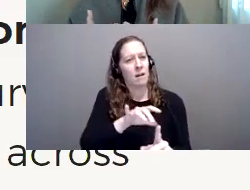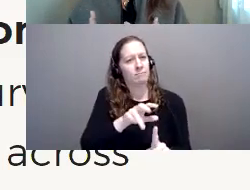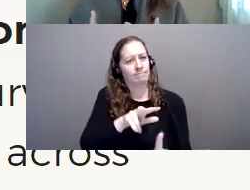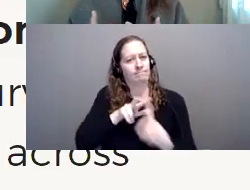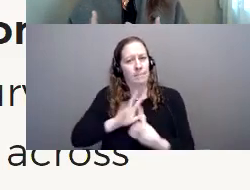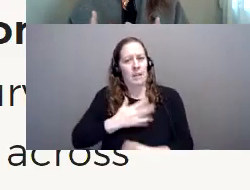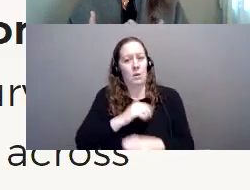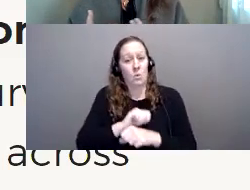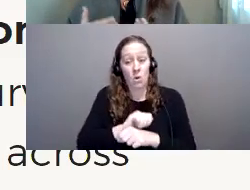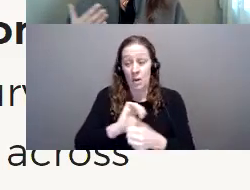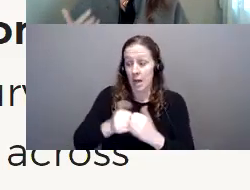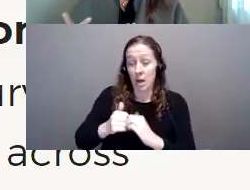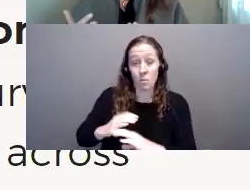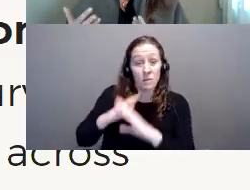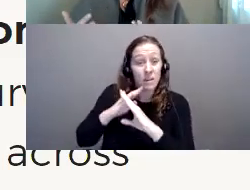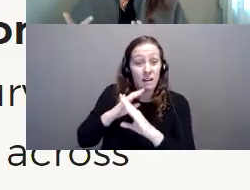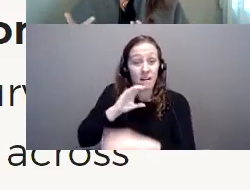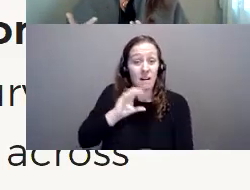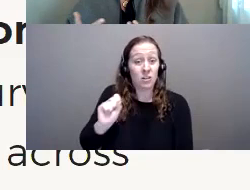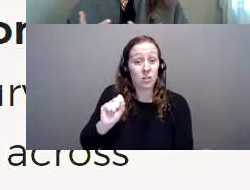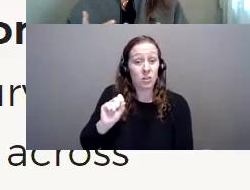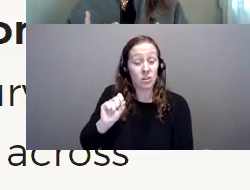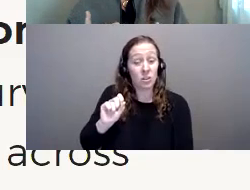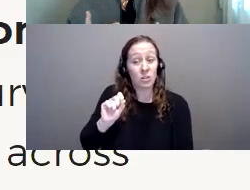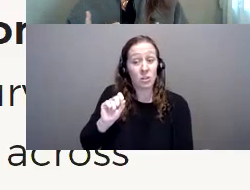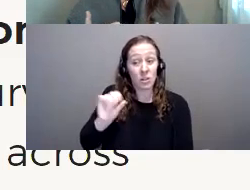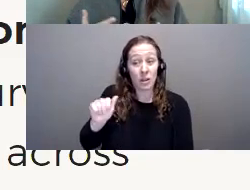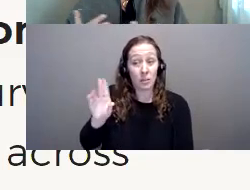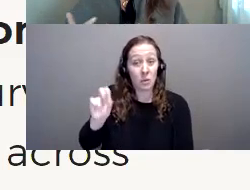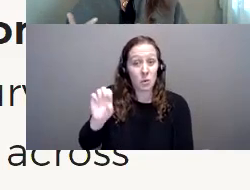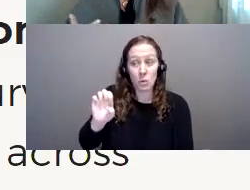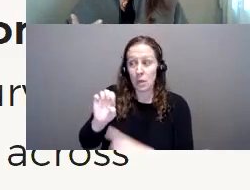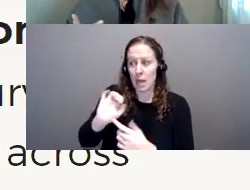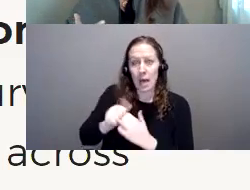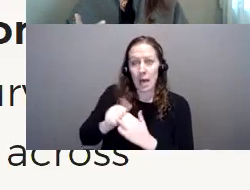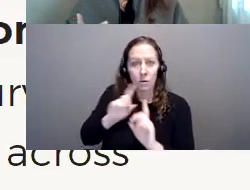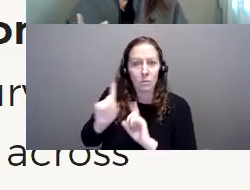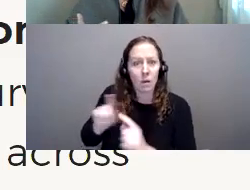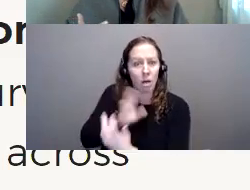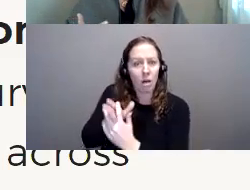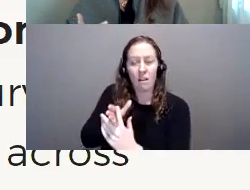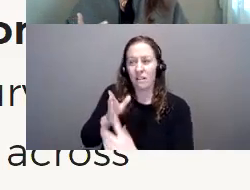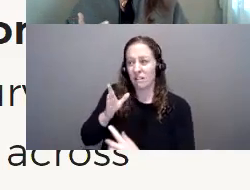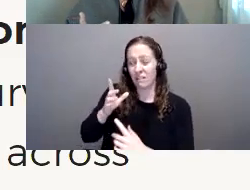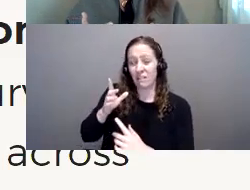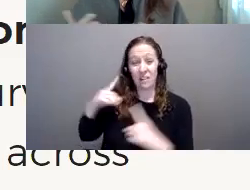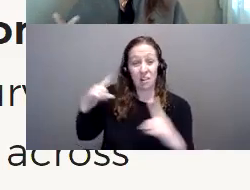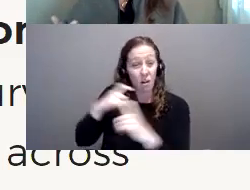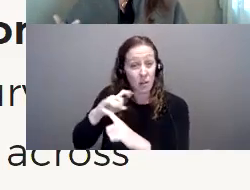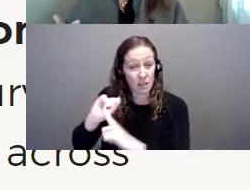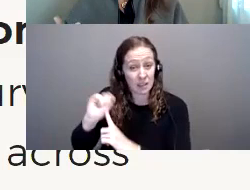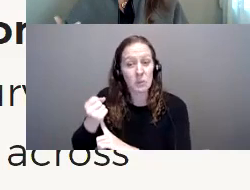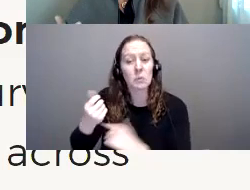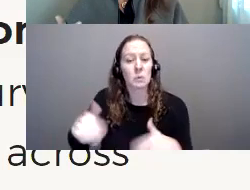that in order to respond and intervene in the most complex cases of elder abuse, we